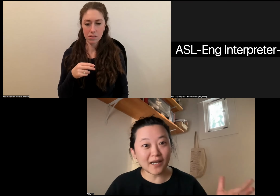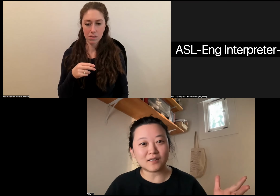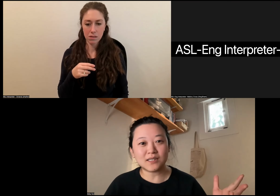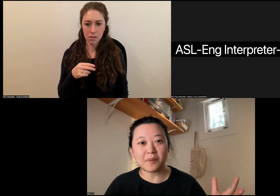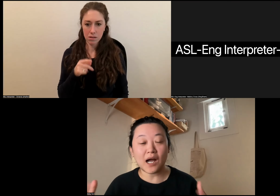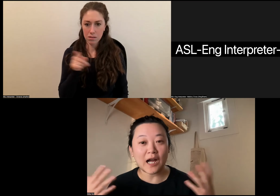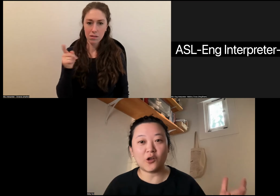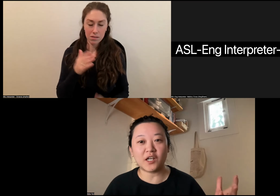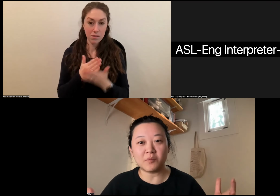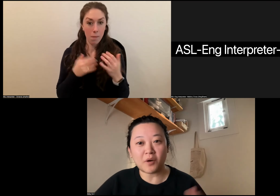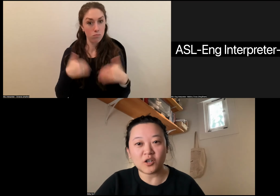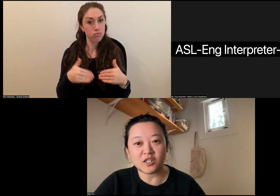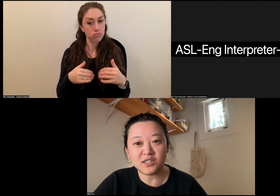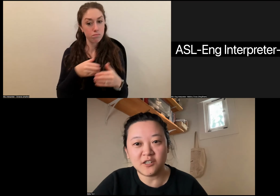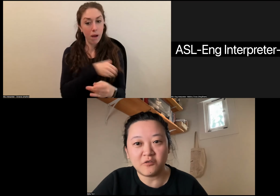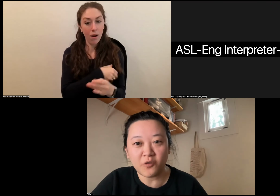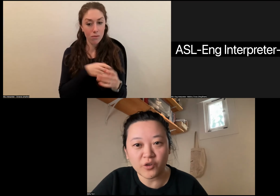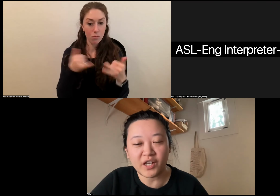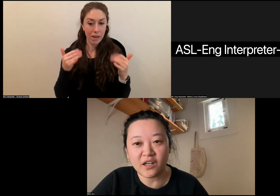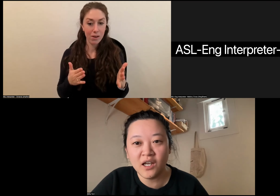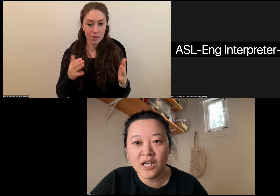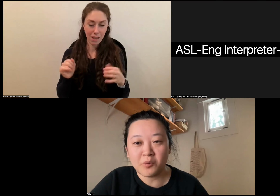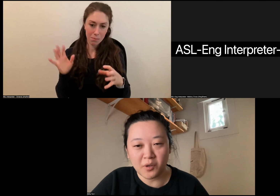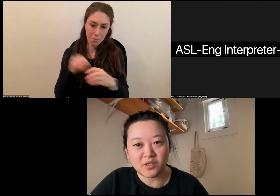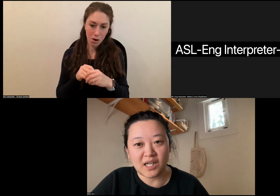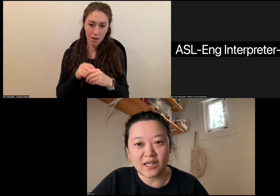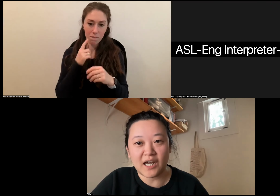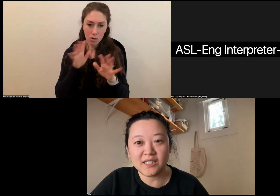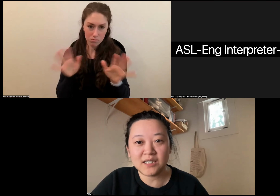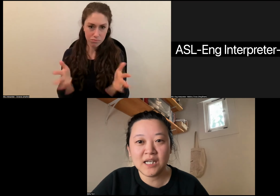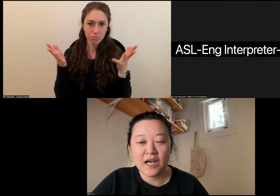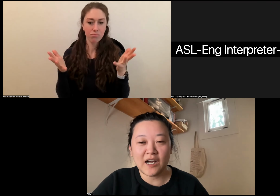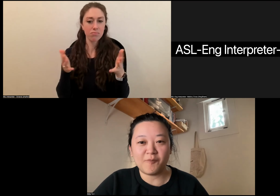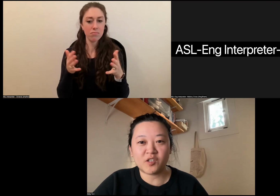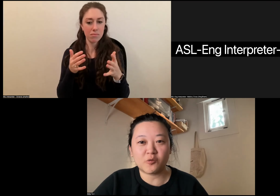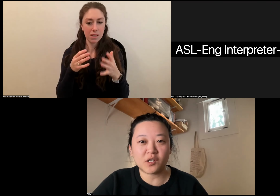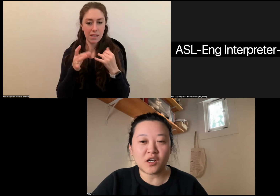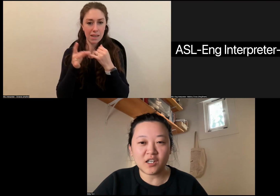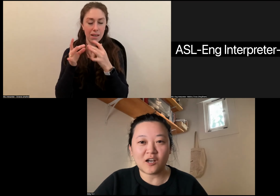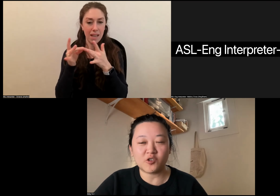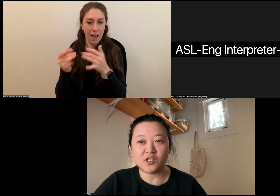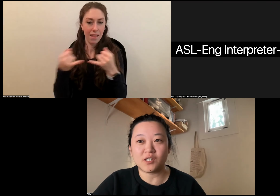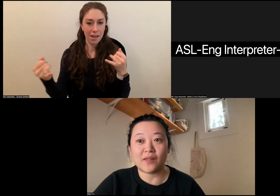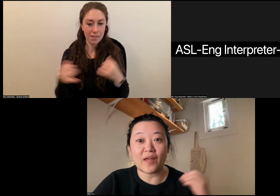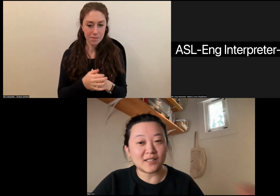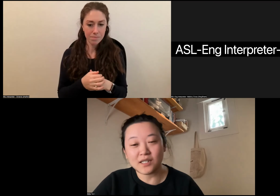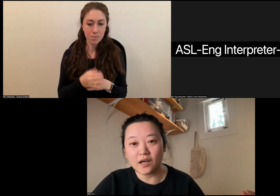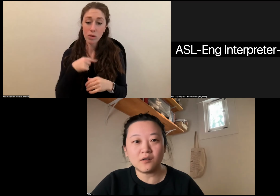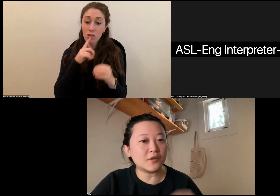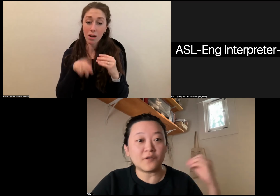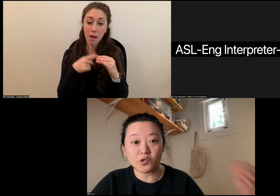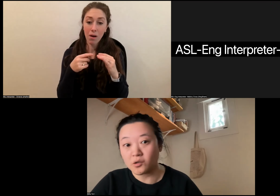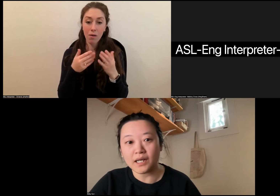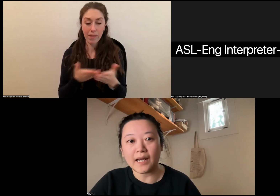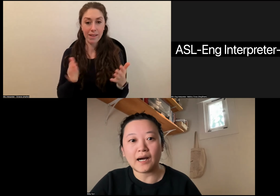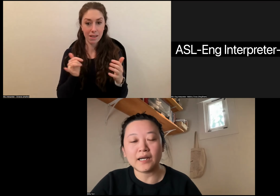powerful players about how they can be partners in enforcing proposed guidelines. So we're talking conversations at that scale,